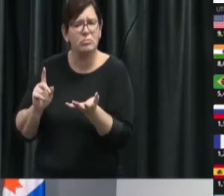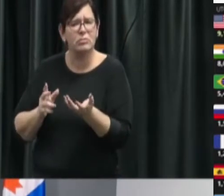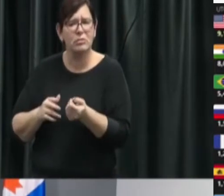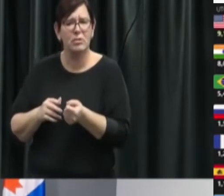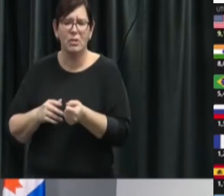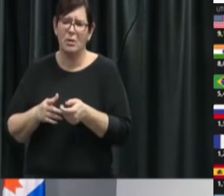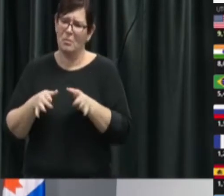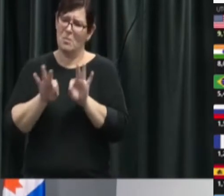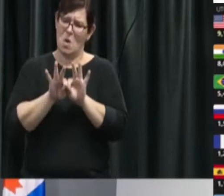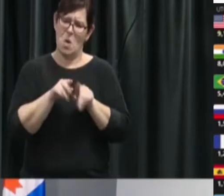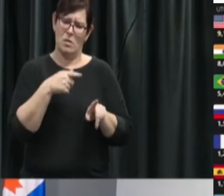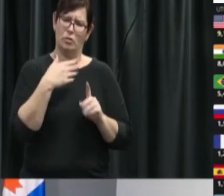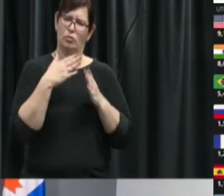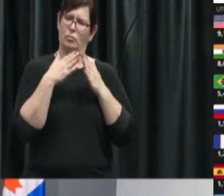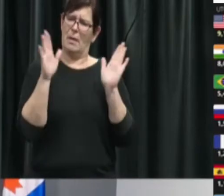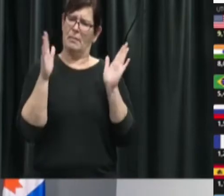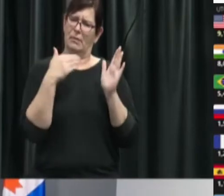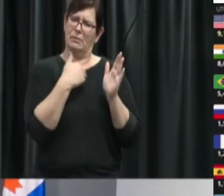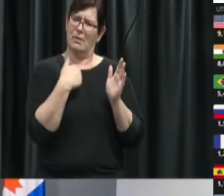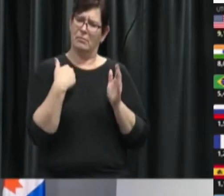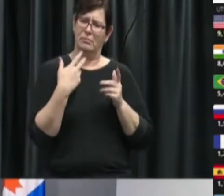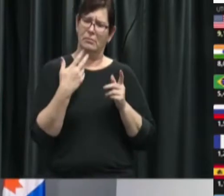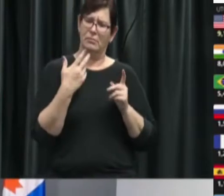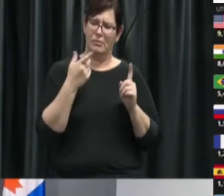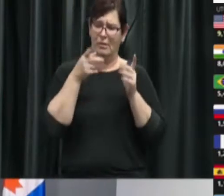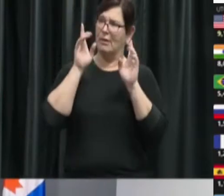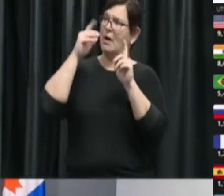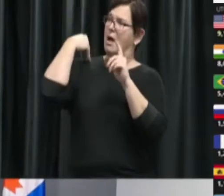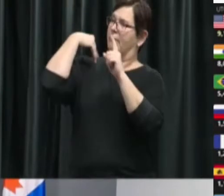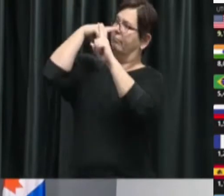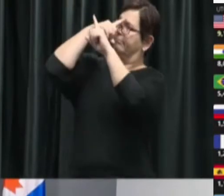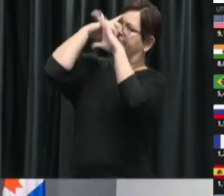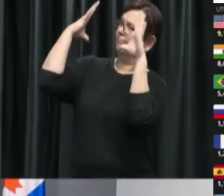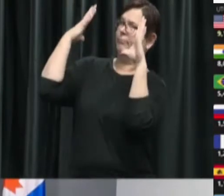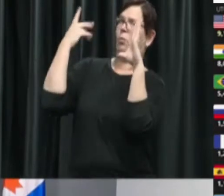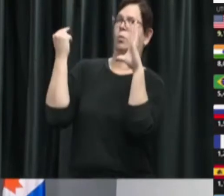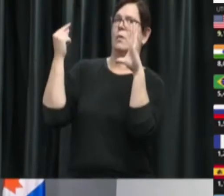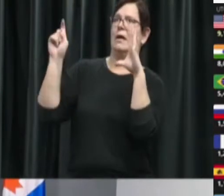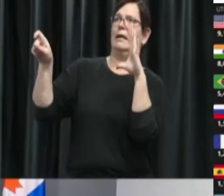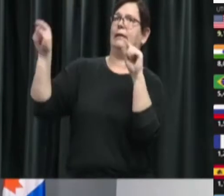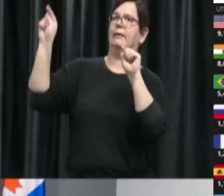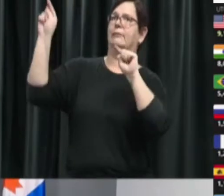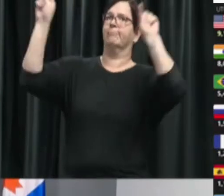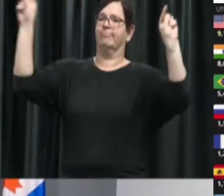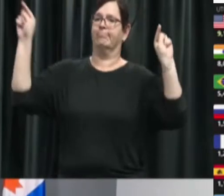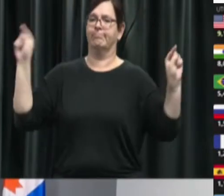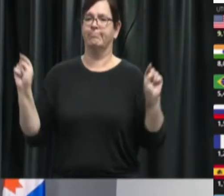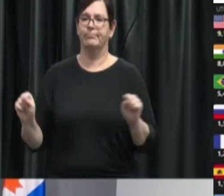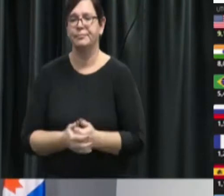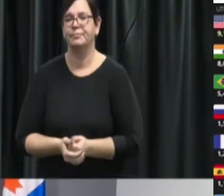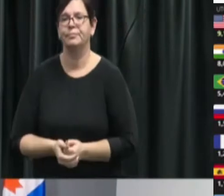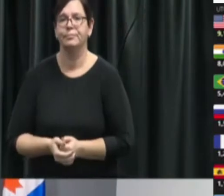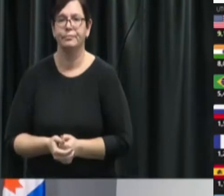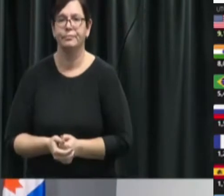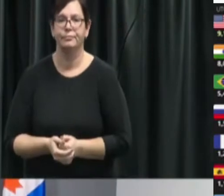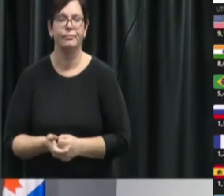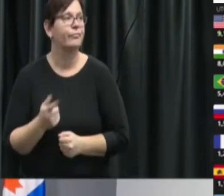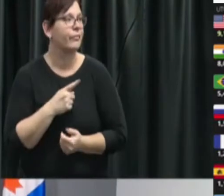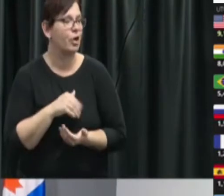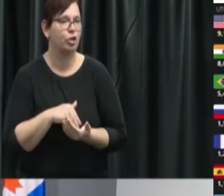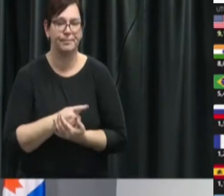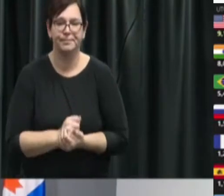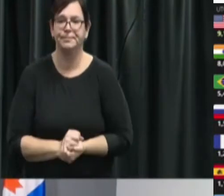there. So Matt, to the first point you raised in your question, so testing and access to testing